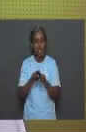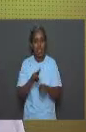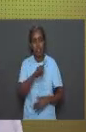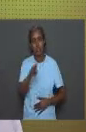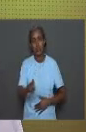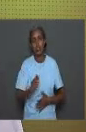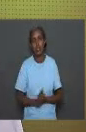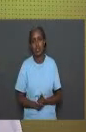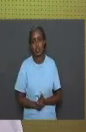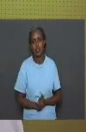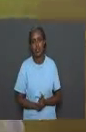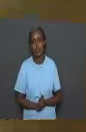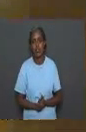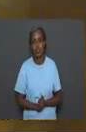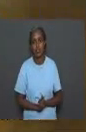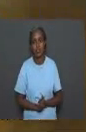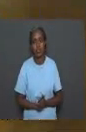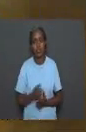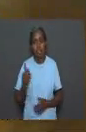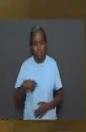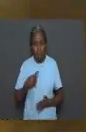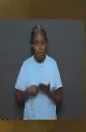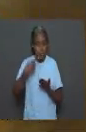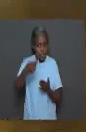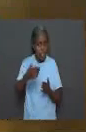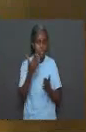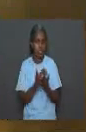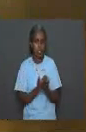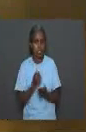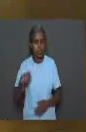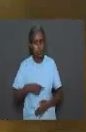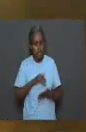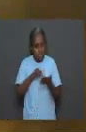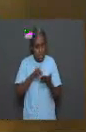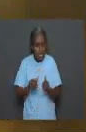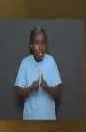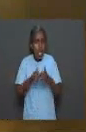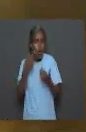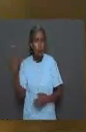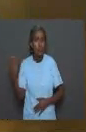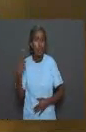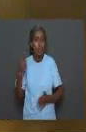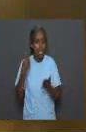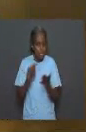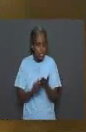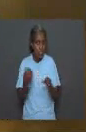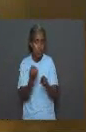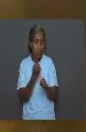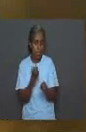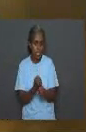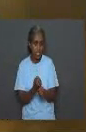equivalent equations. In our next lesson, we will study how to apply